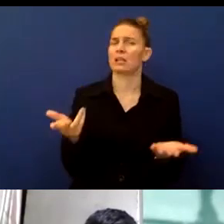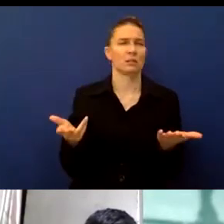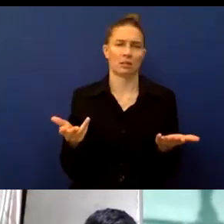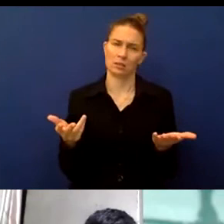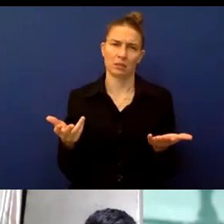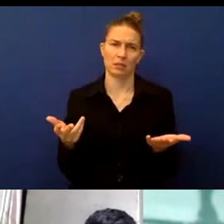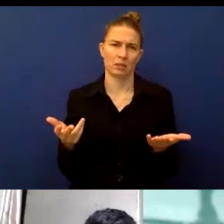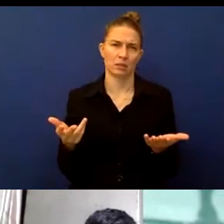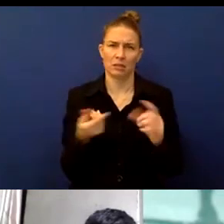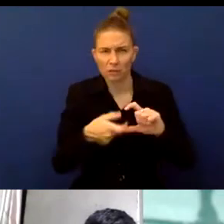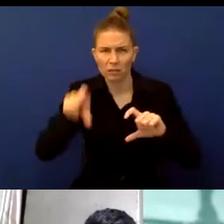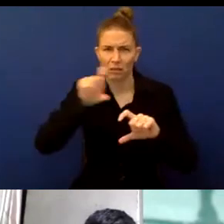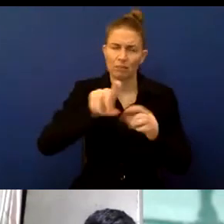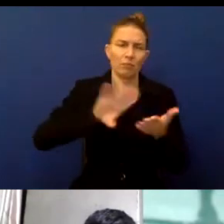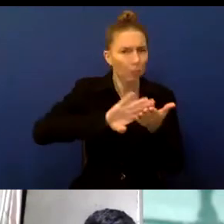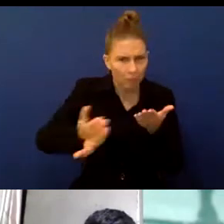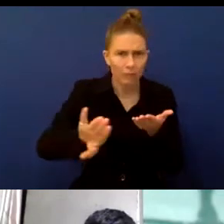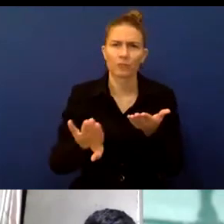a waiver maybe to enable us